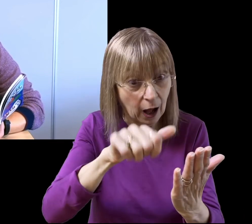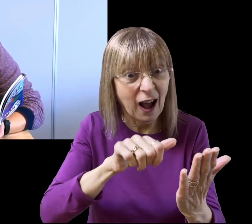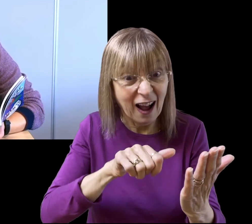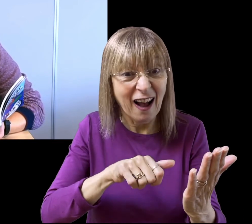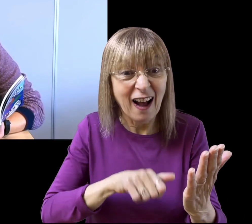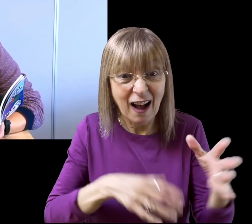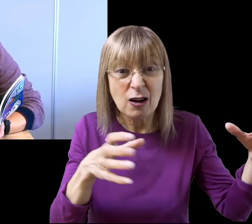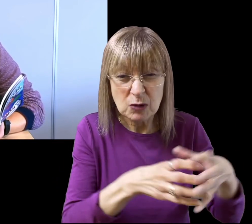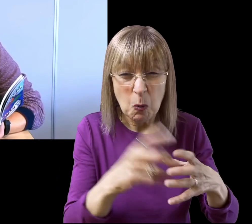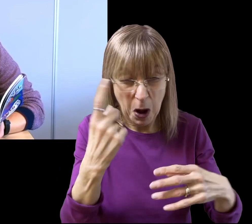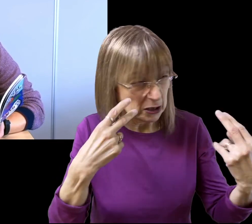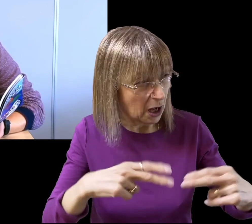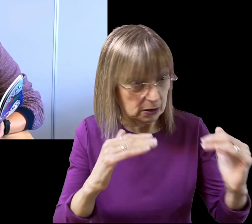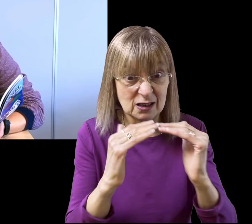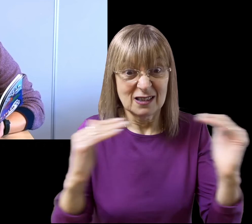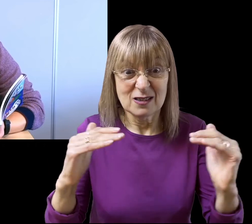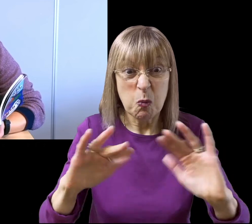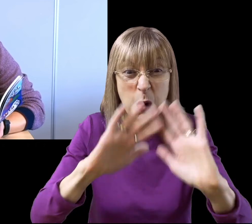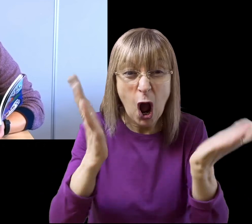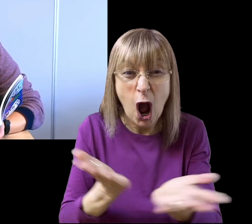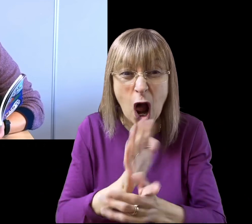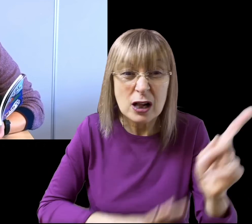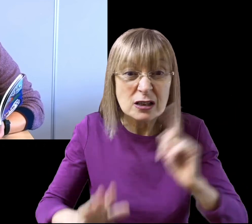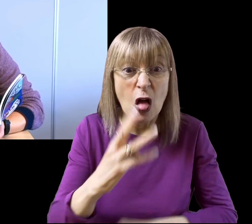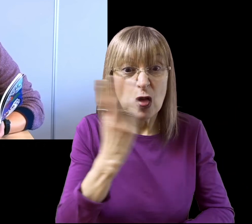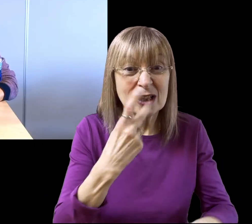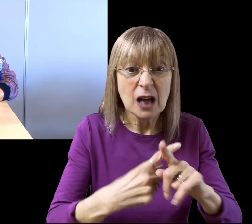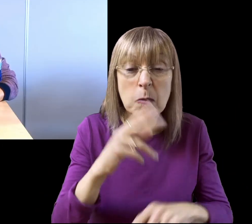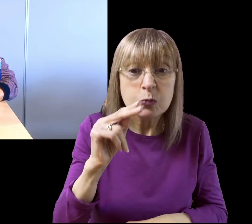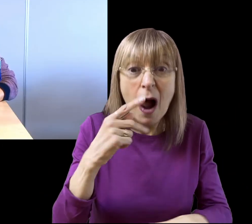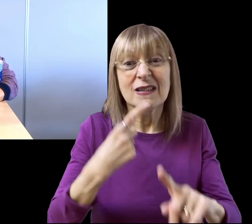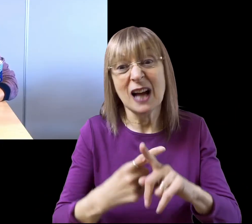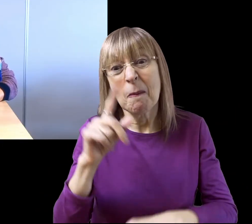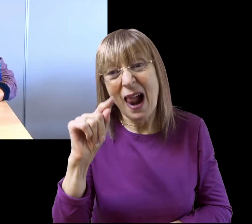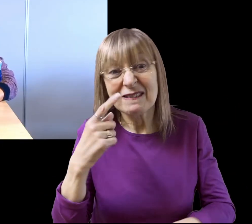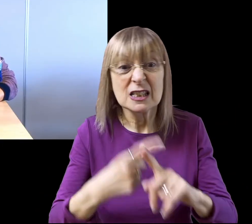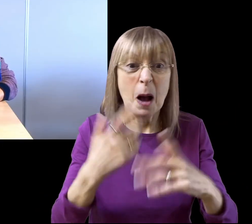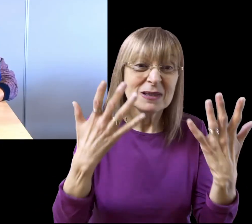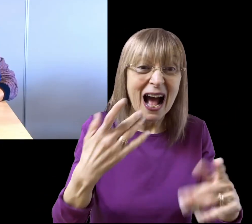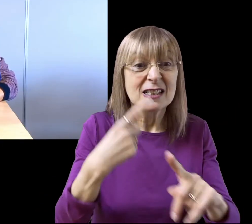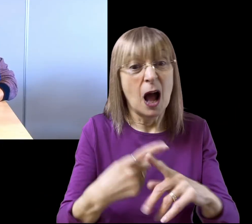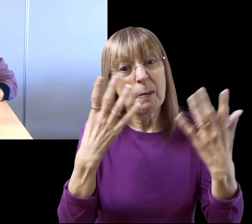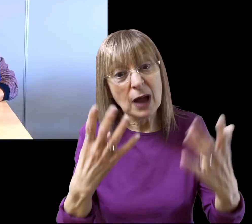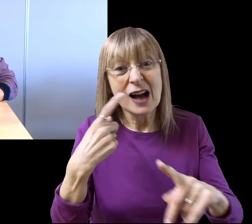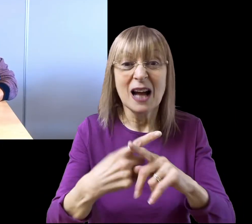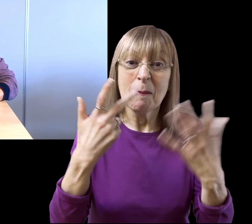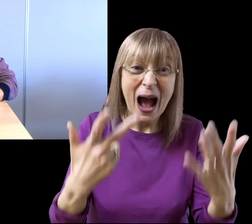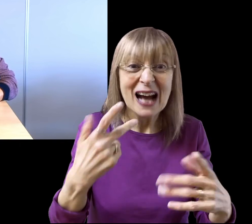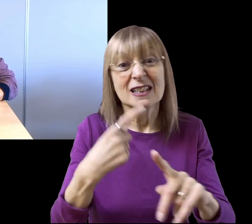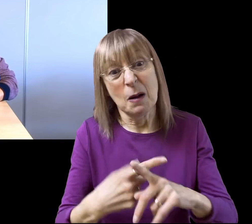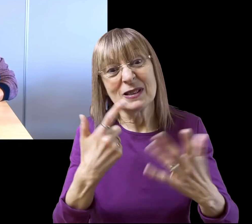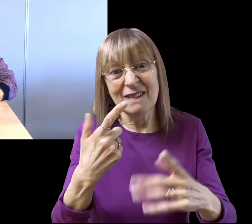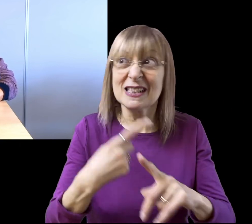13th iteration, one dance for the whole world's population. Because 13 times 12 times 11 times 10 times